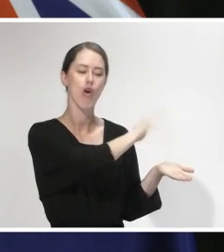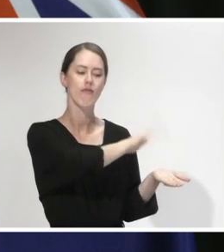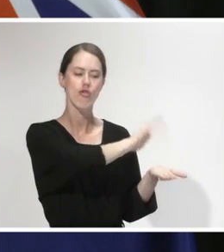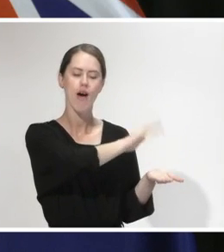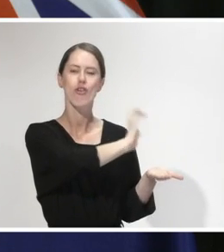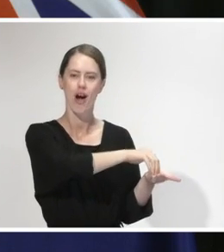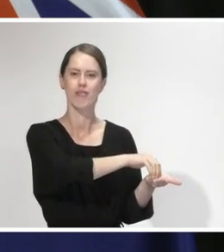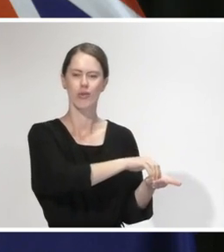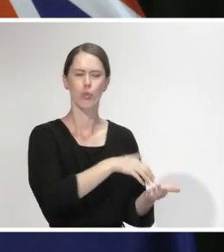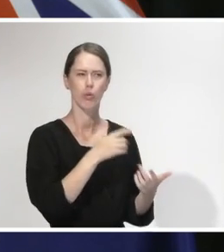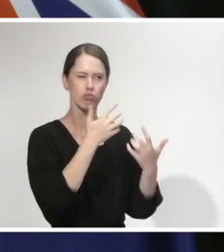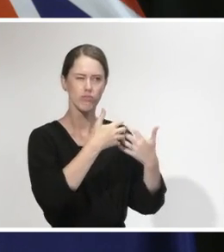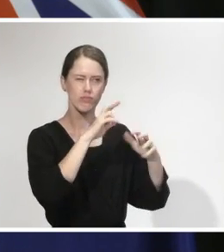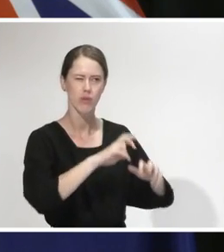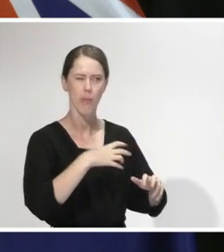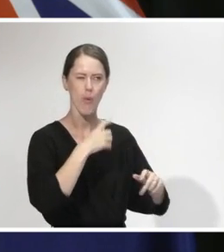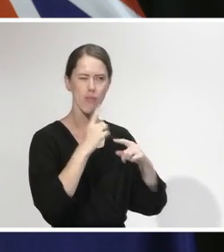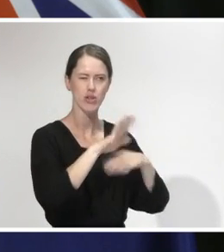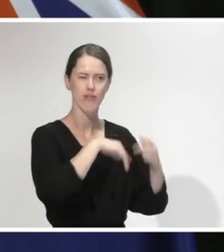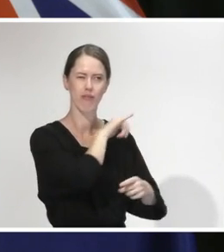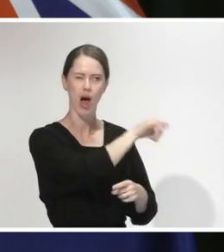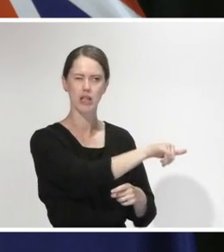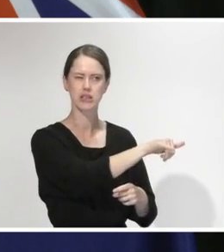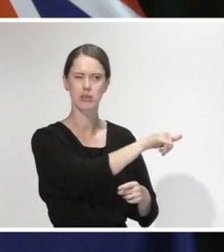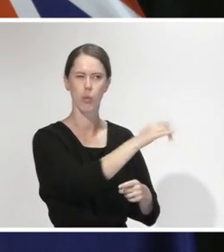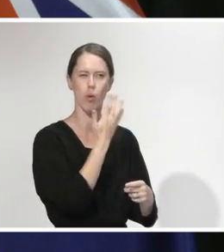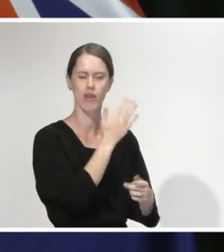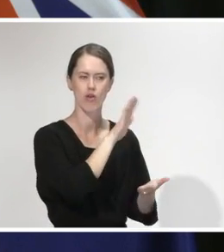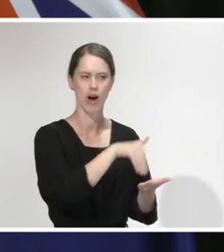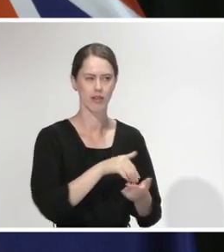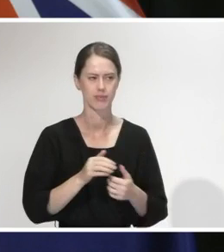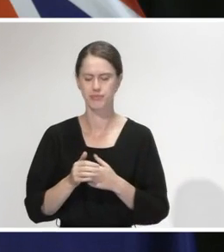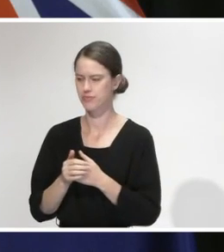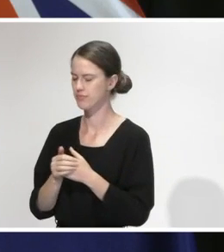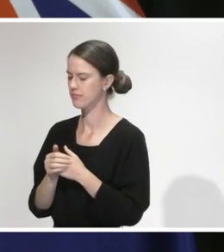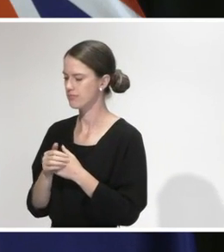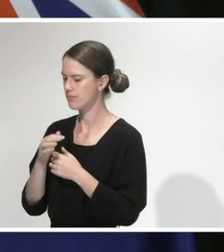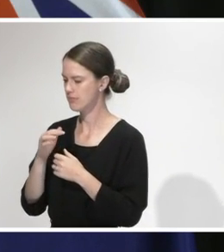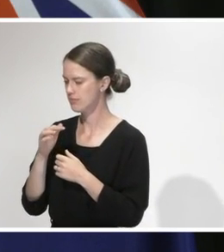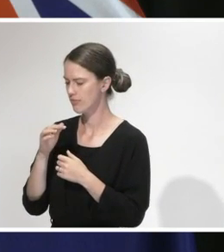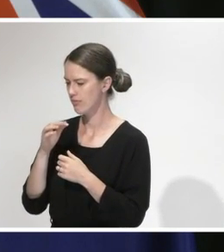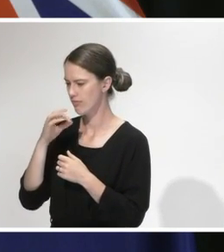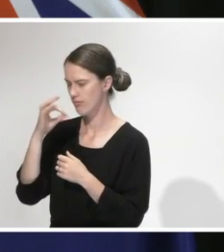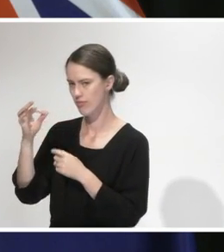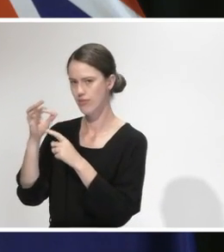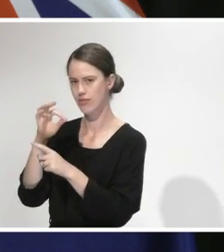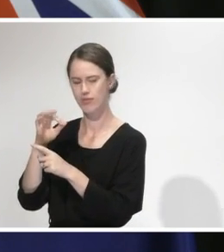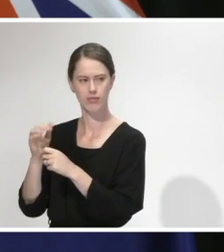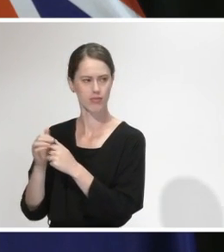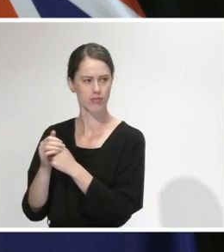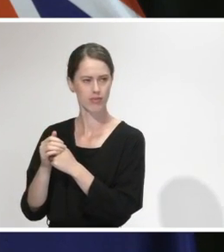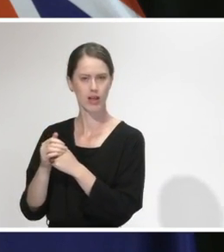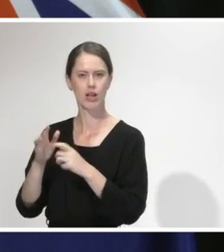some more detail about the exact flights and when they're arriving. Follow up on the earlier question. If you change the criteria